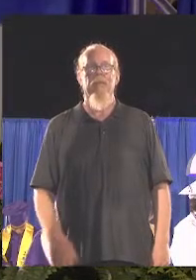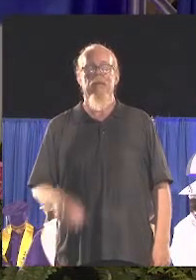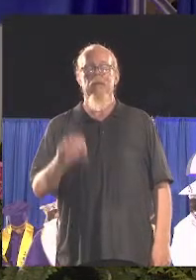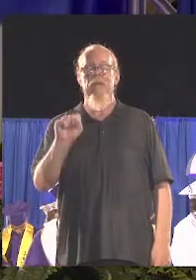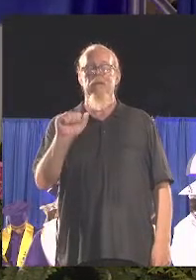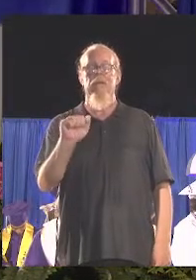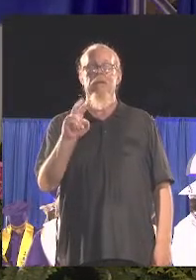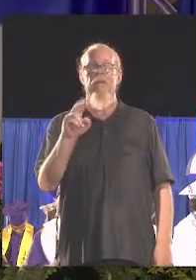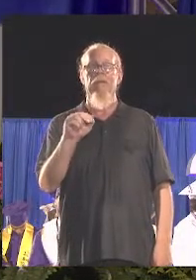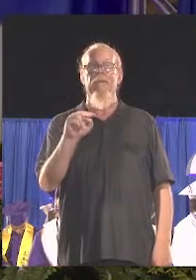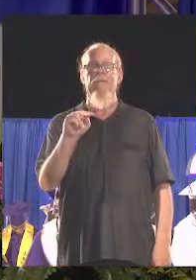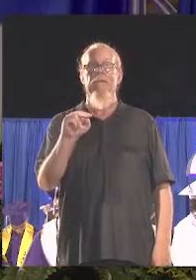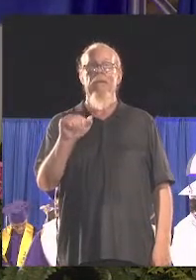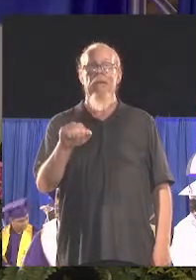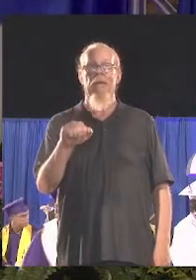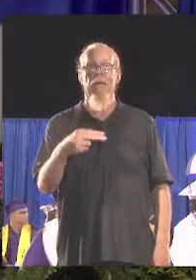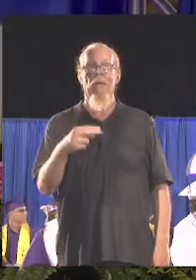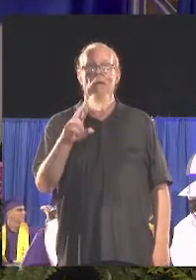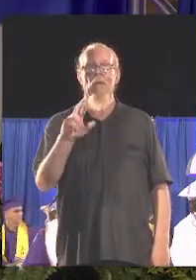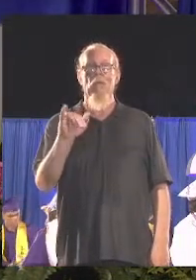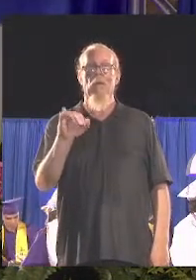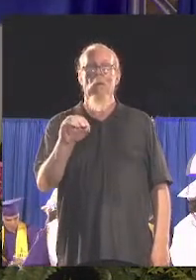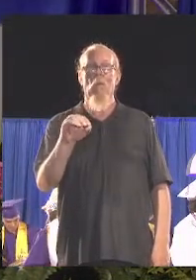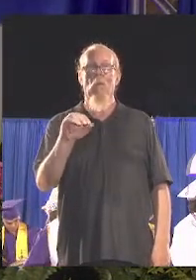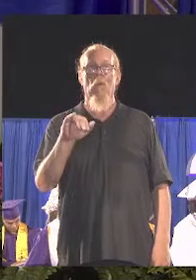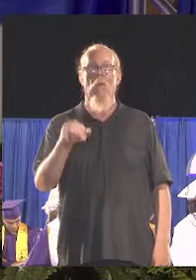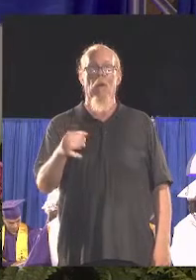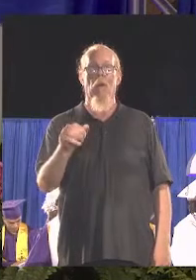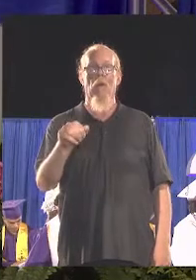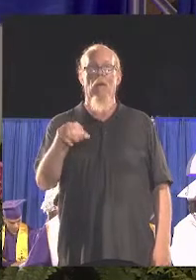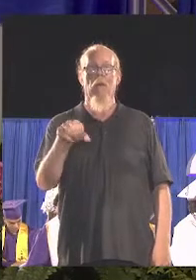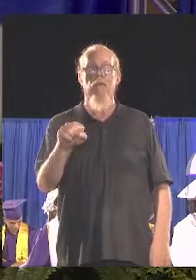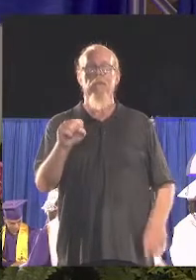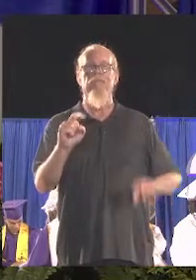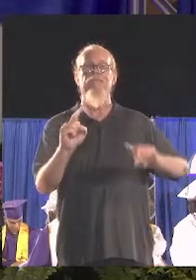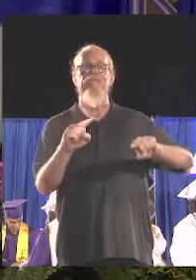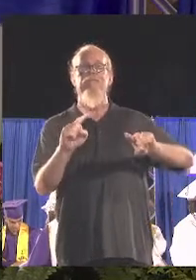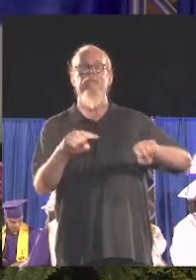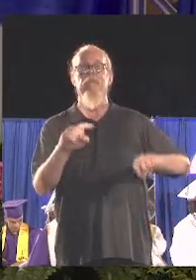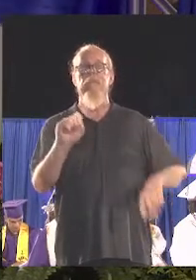Savannah Monique Riojas, San Antonio College.